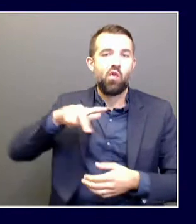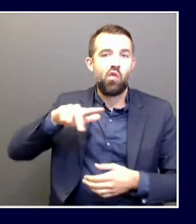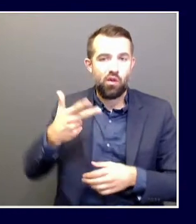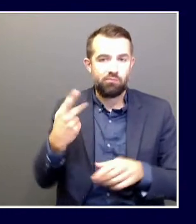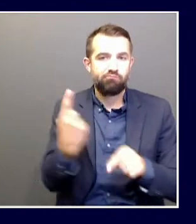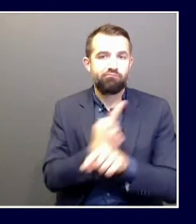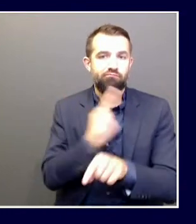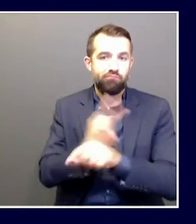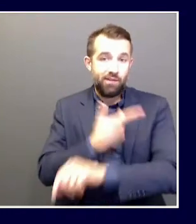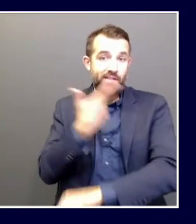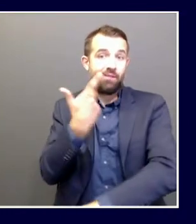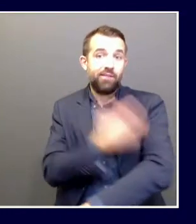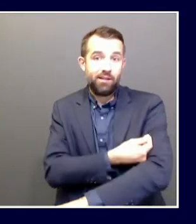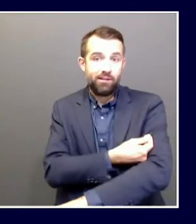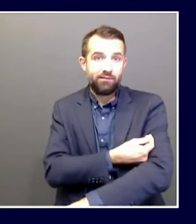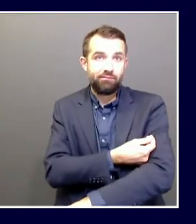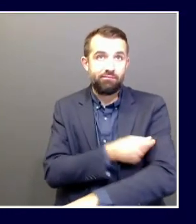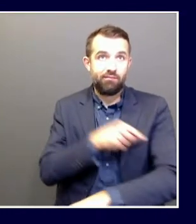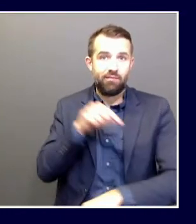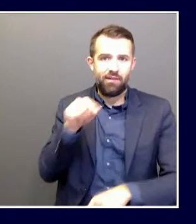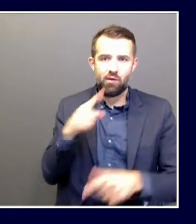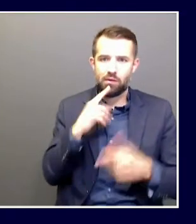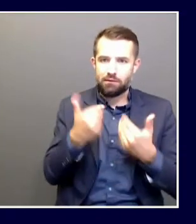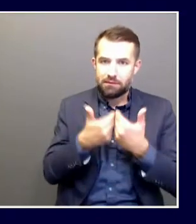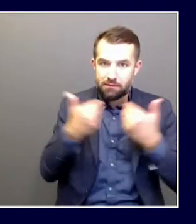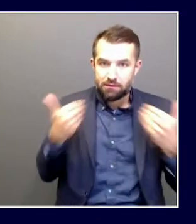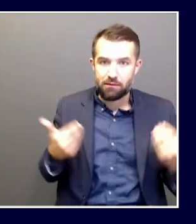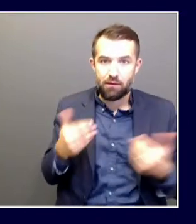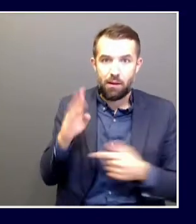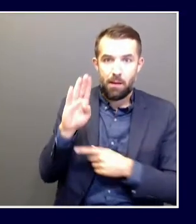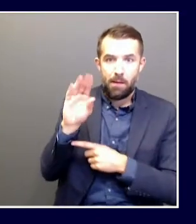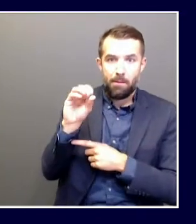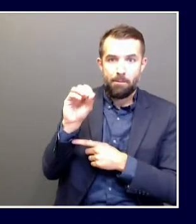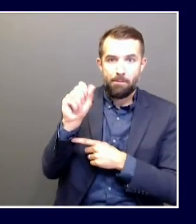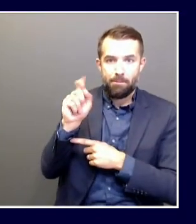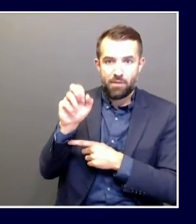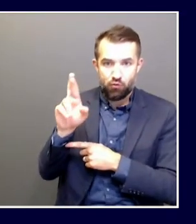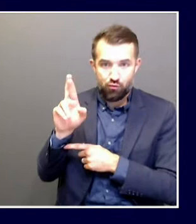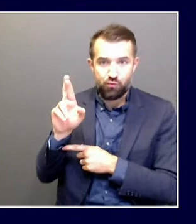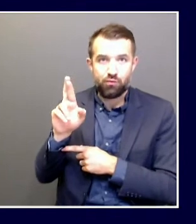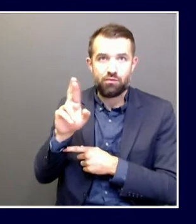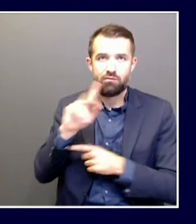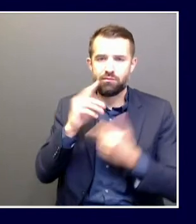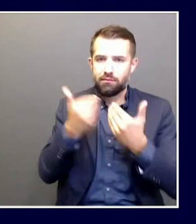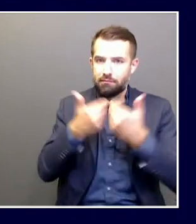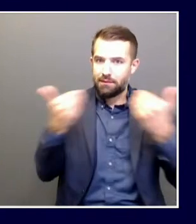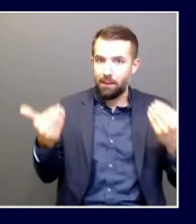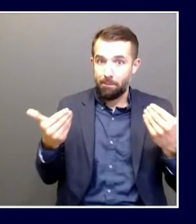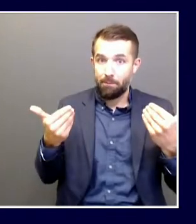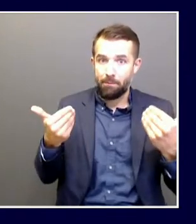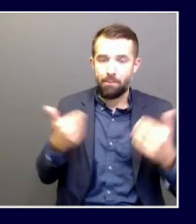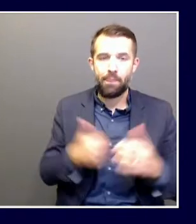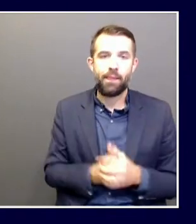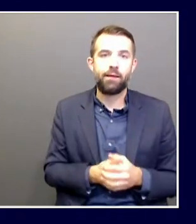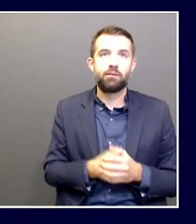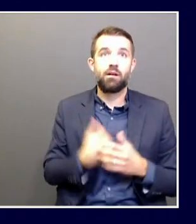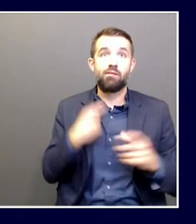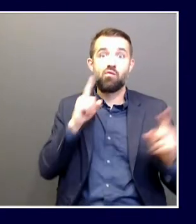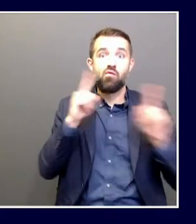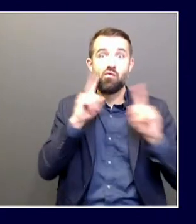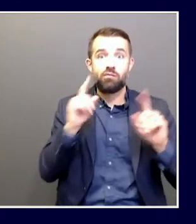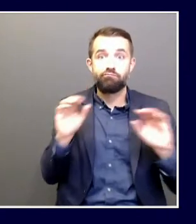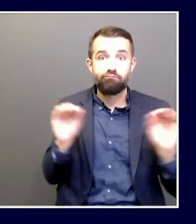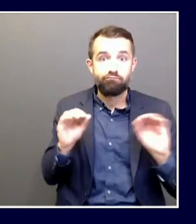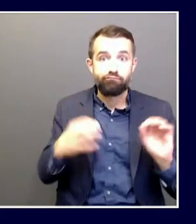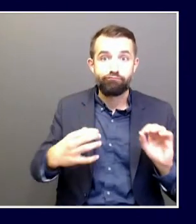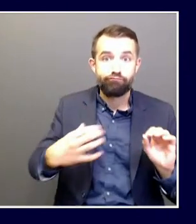past almost 2 months now, I believe. So we have been providing them. We have heard that there's no access problems. They are being provided in all of these sites